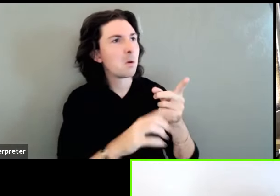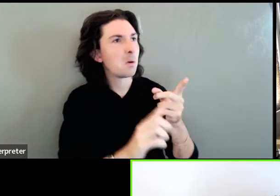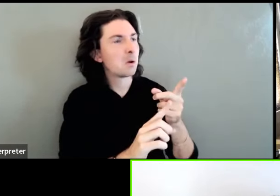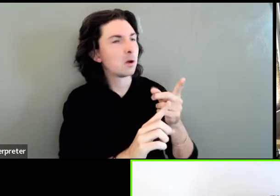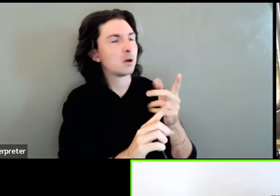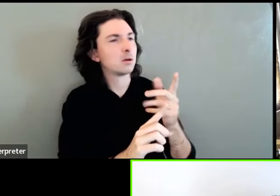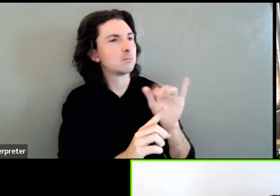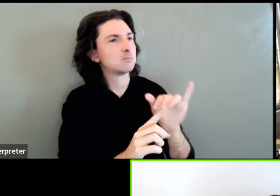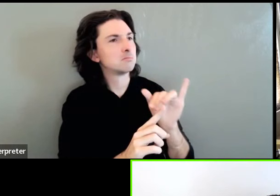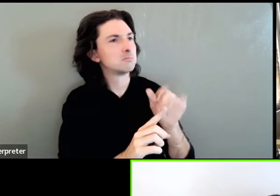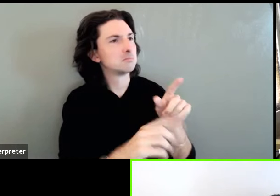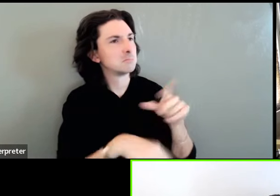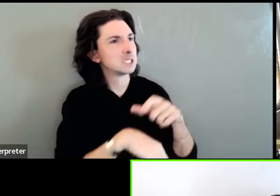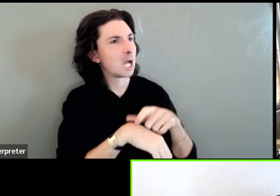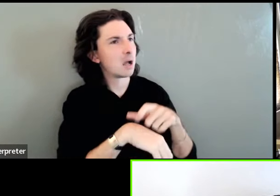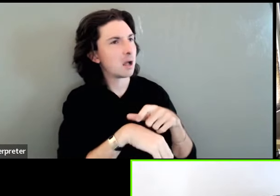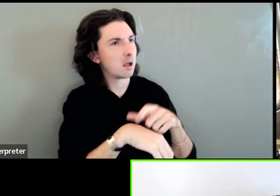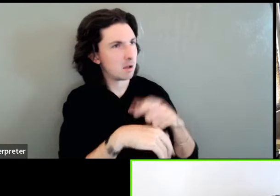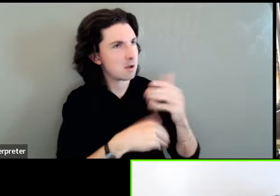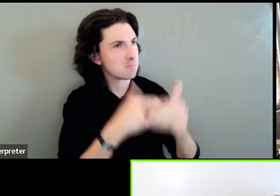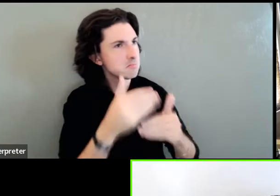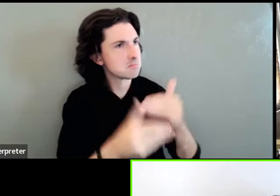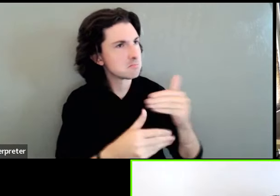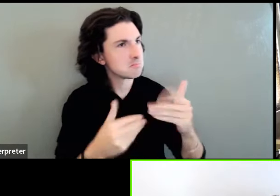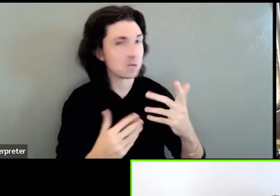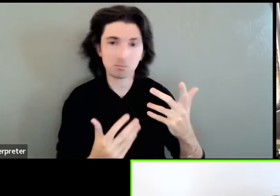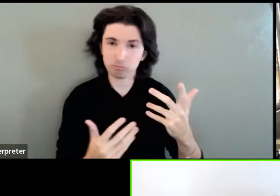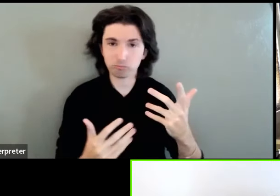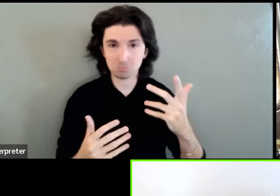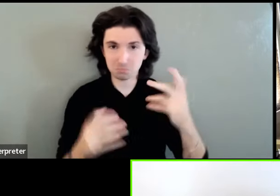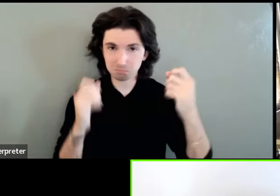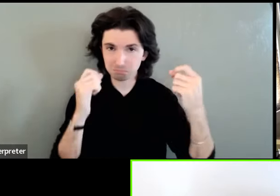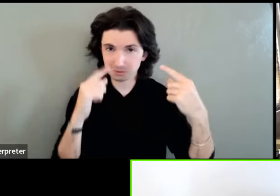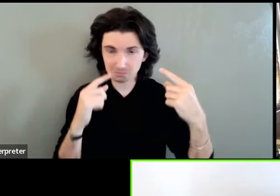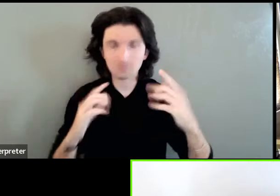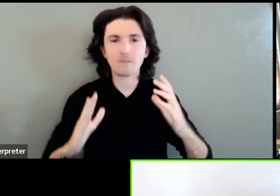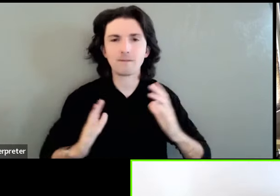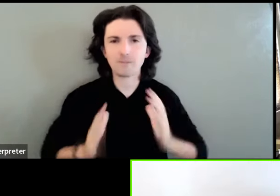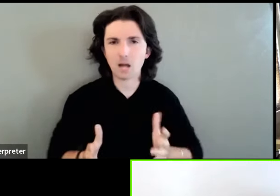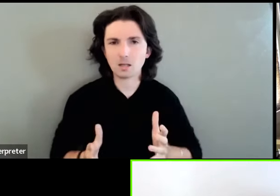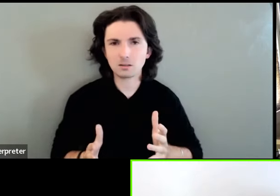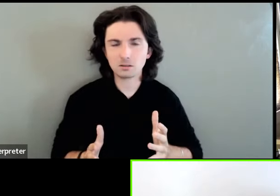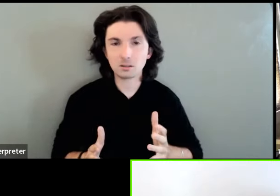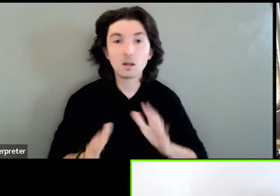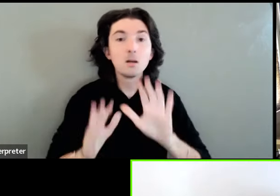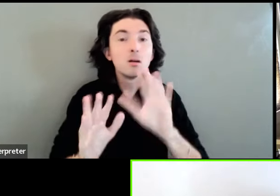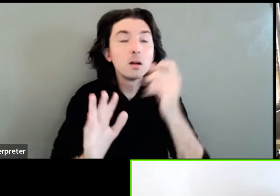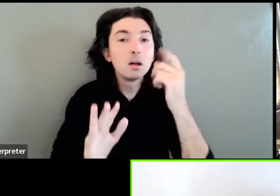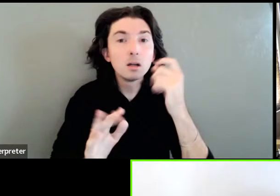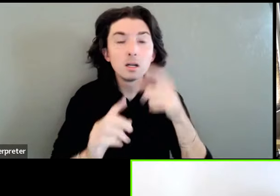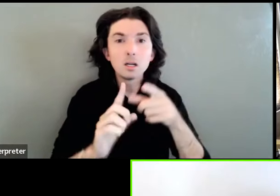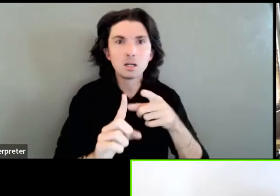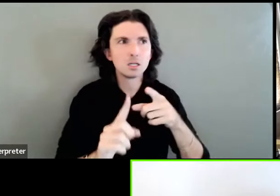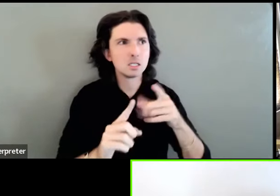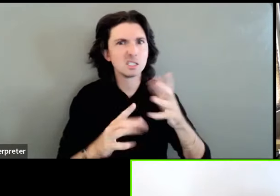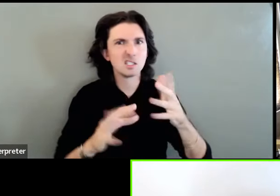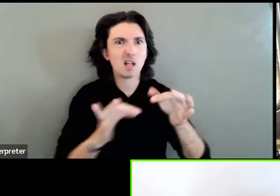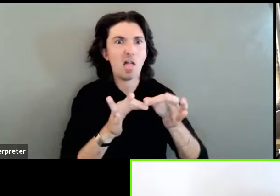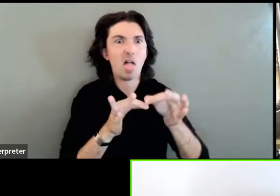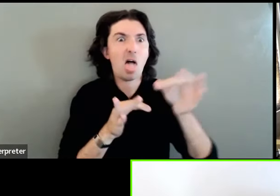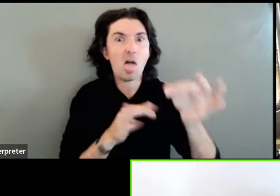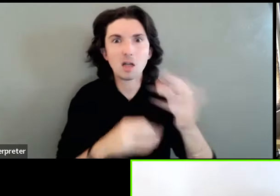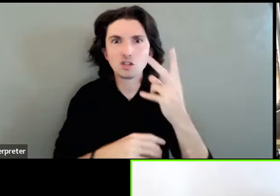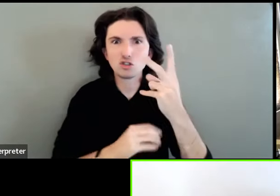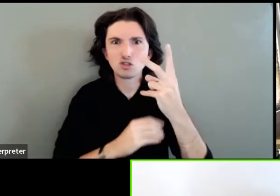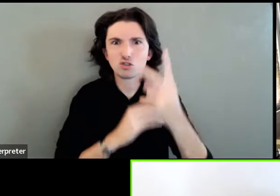the meal and allows it to be potentially start 2 hours later. So if you didn't have an NDB, but your meal still happened